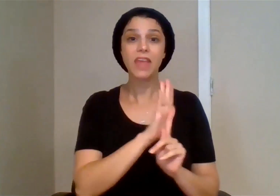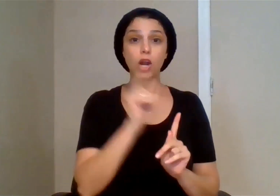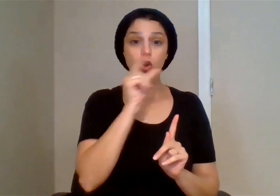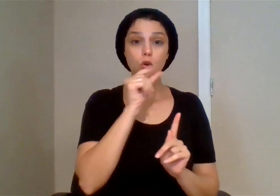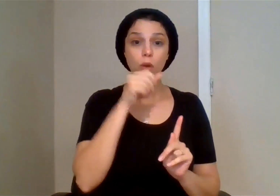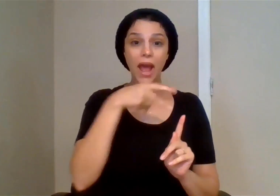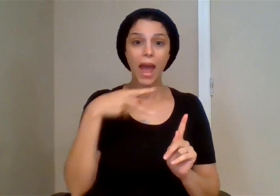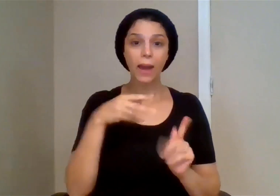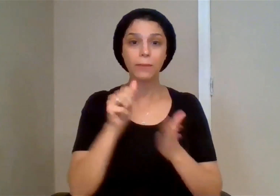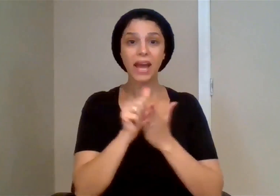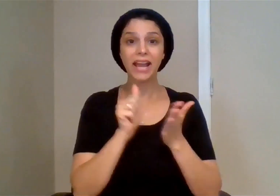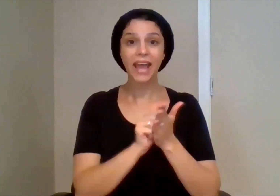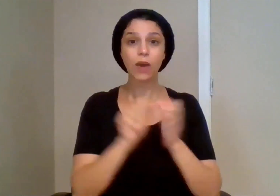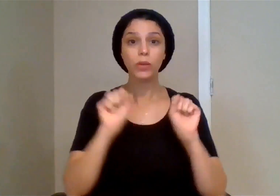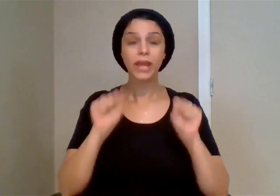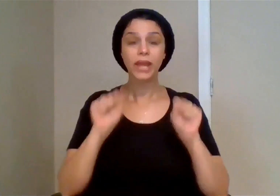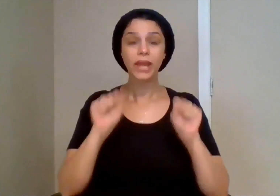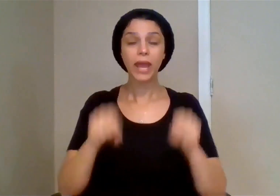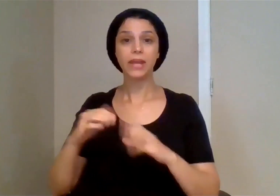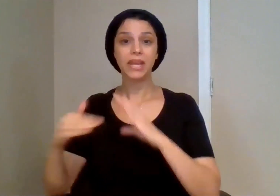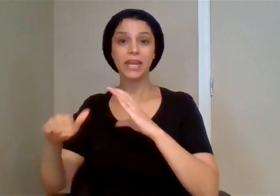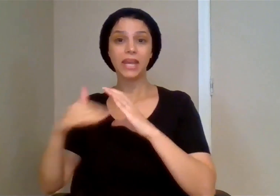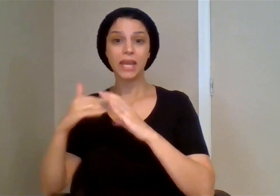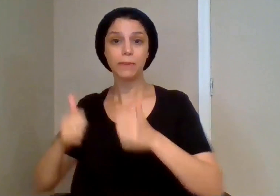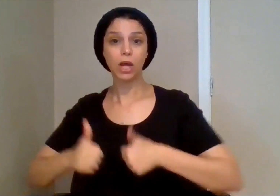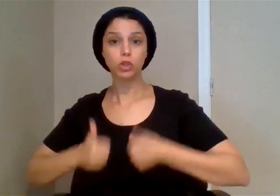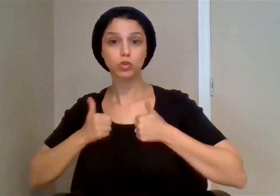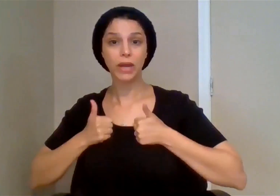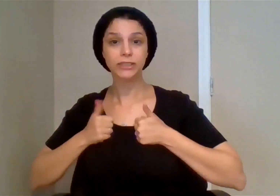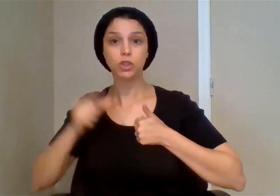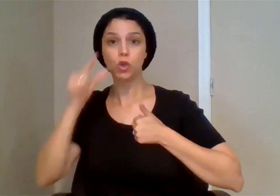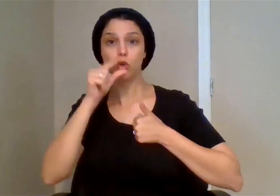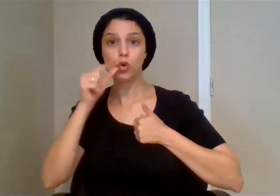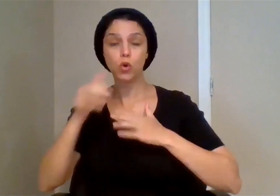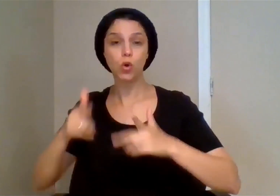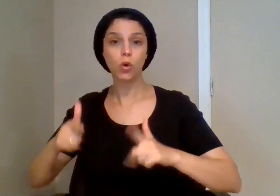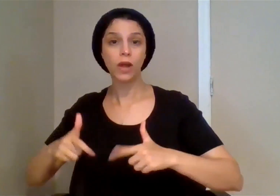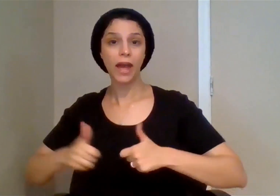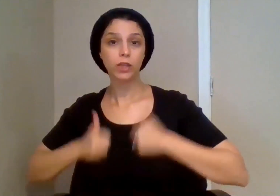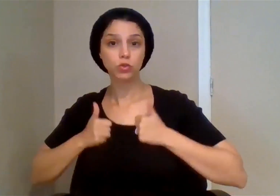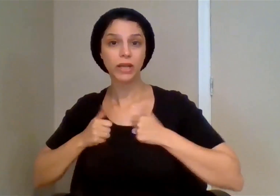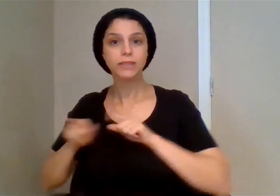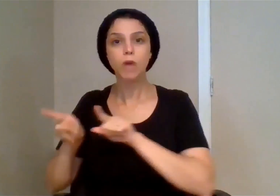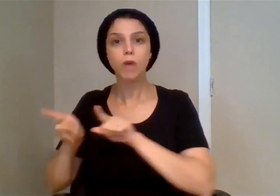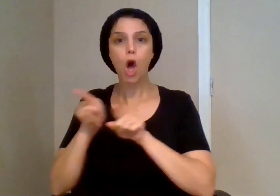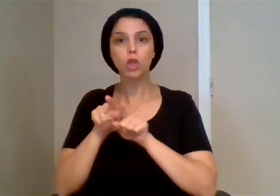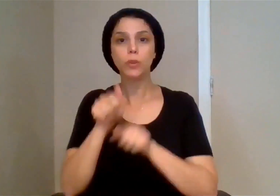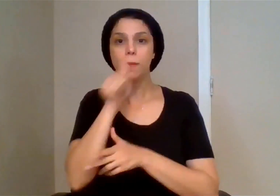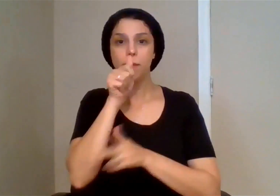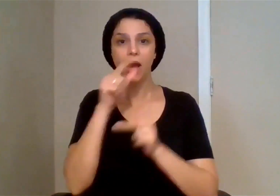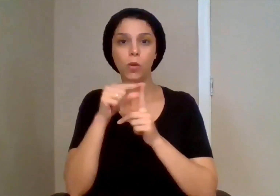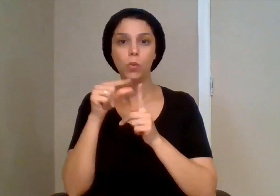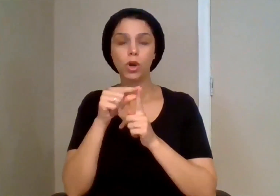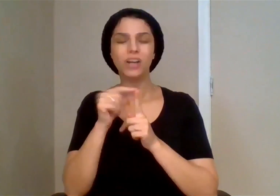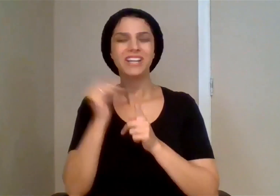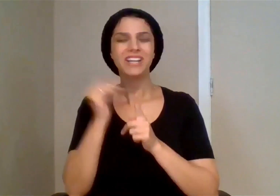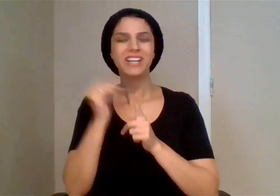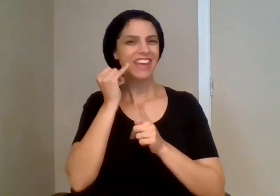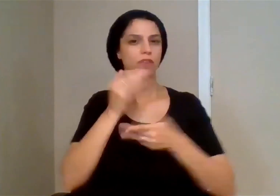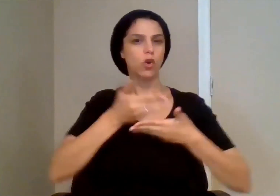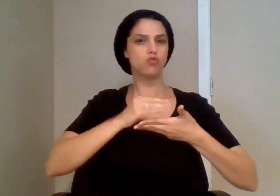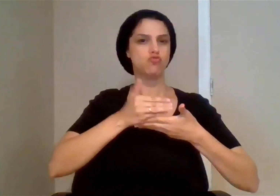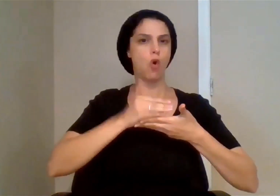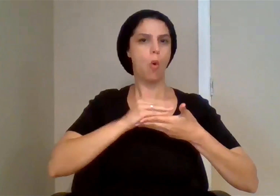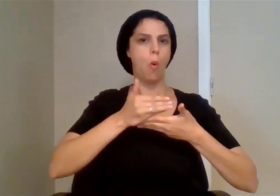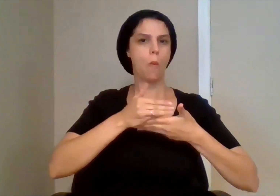of an email address, a Google email address, and a password. So if they're on a Chromebook, they're forced to log in with